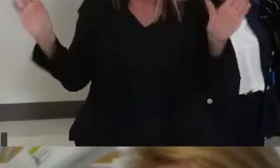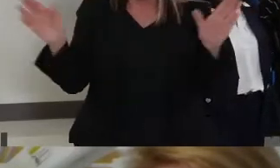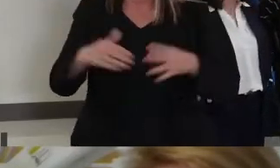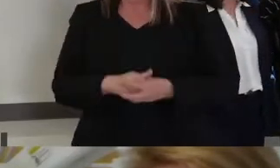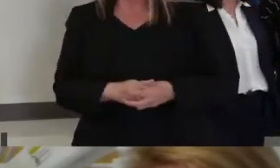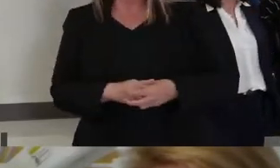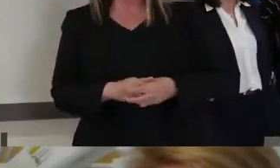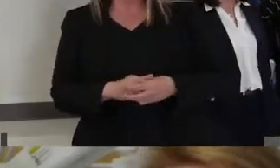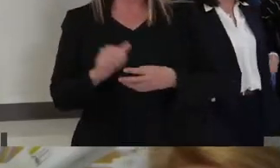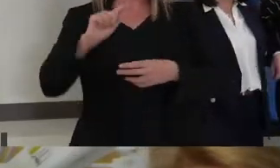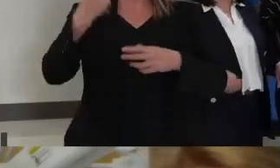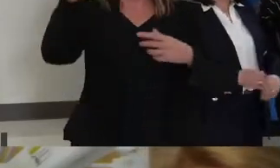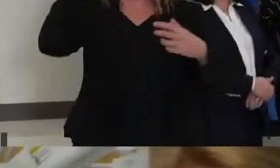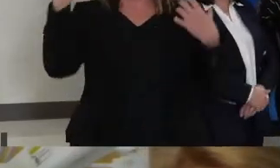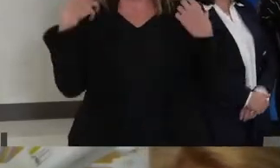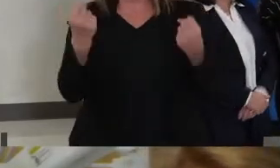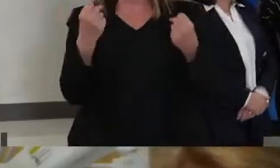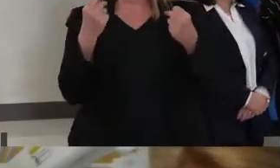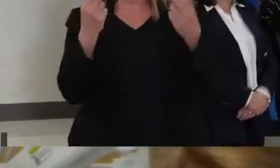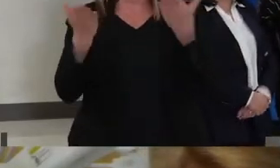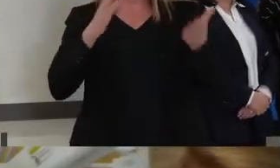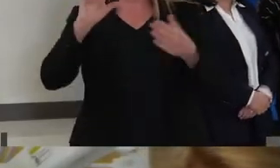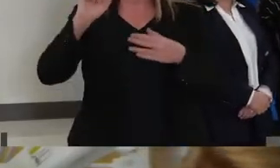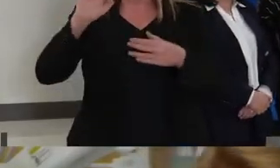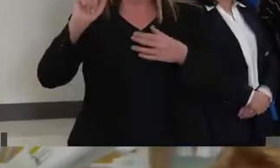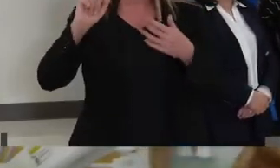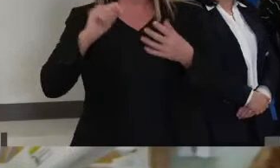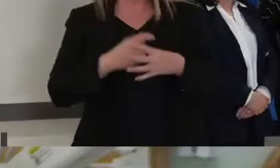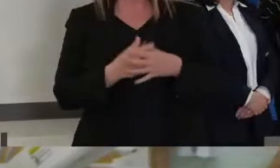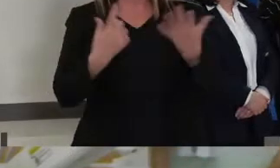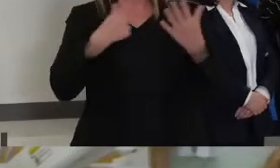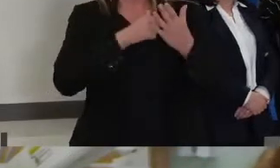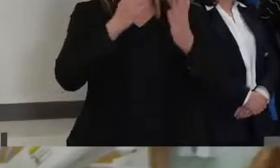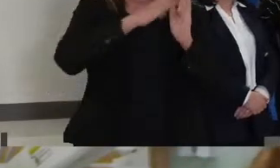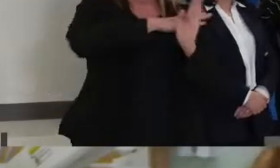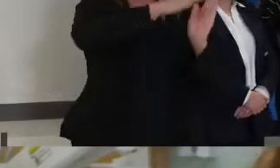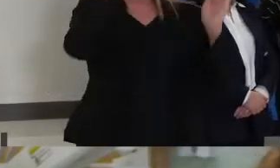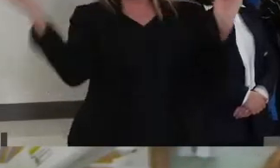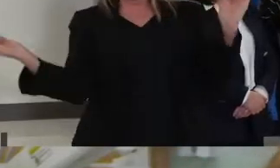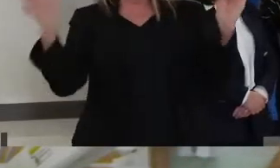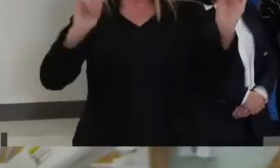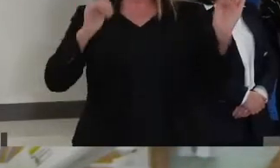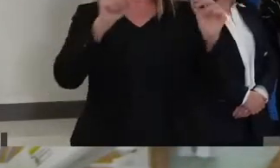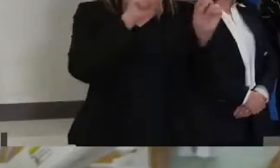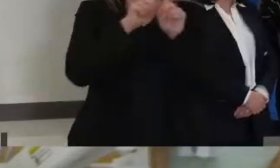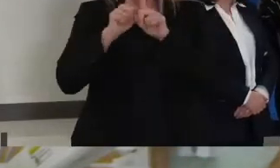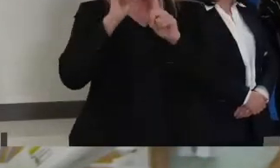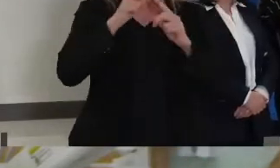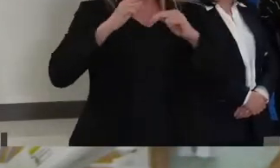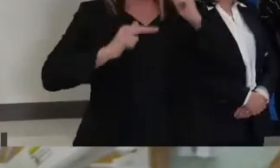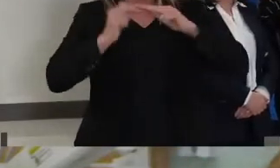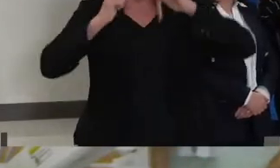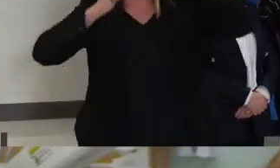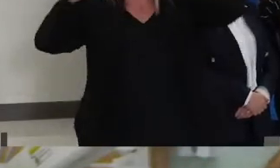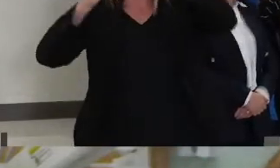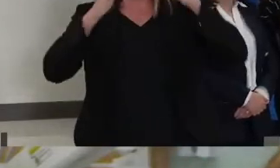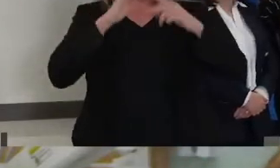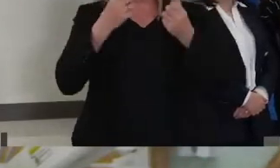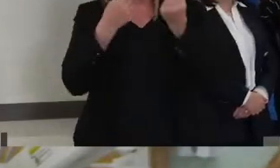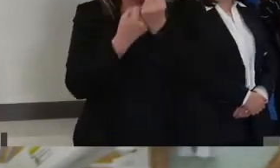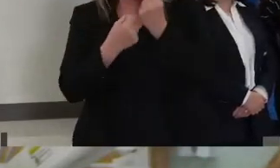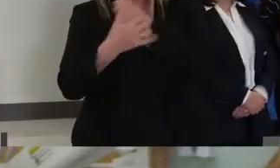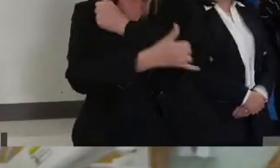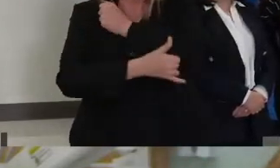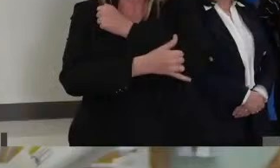spending, just in the Mental Health Services Act. We're looking at an entire continuum that will also continue to stack and grow, that will support the counties